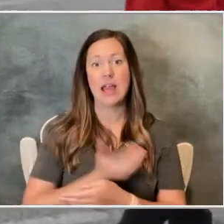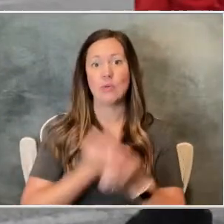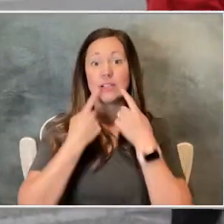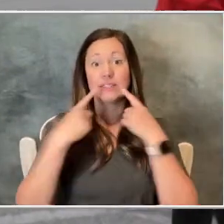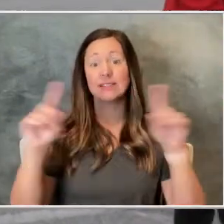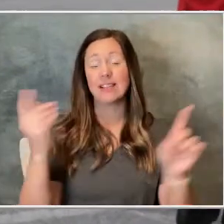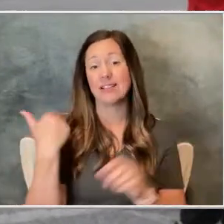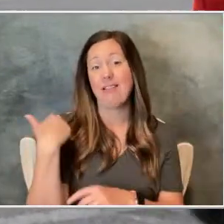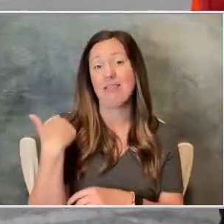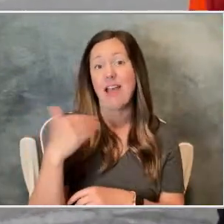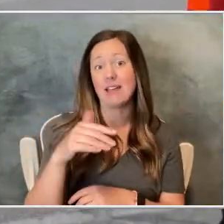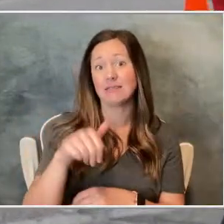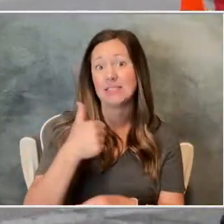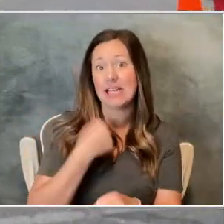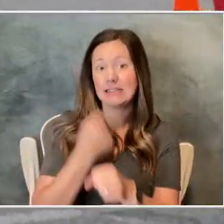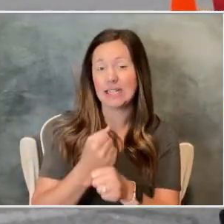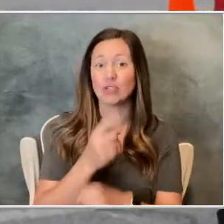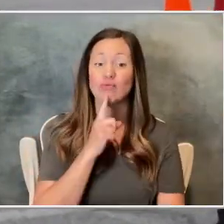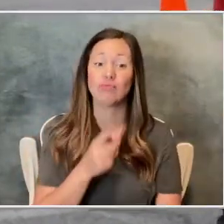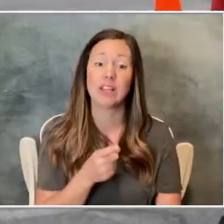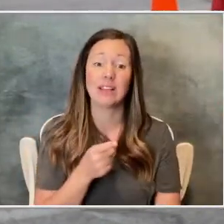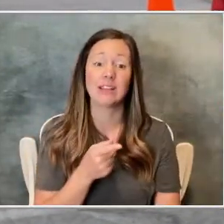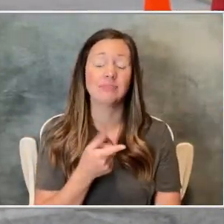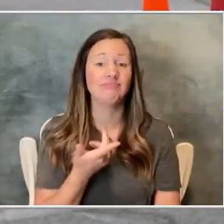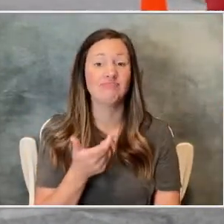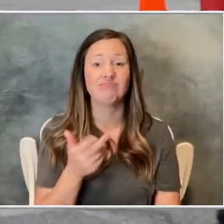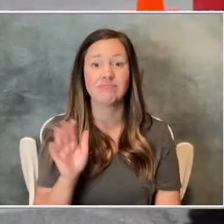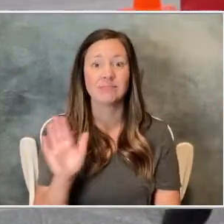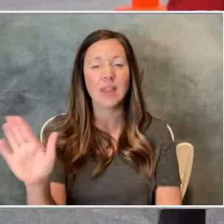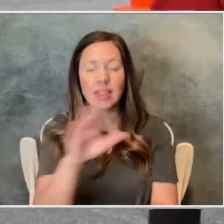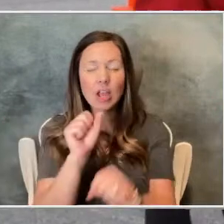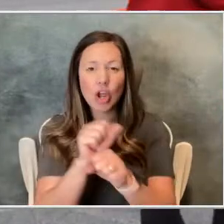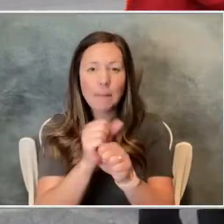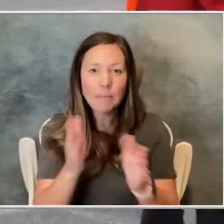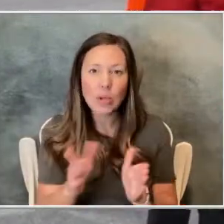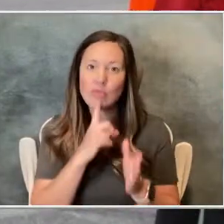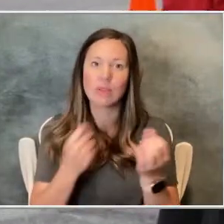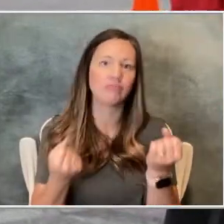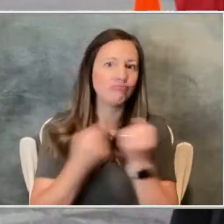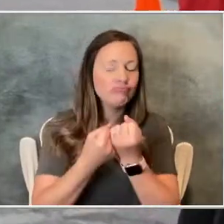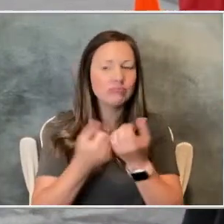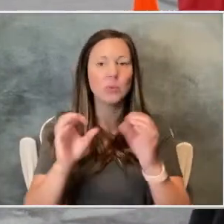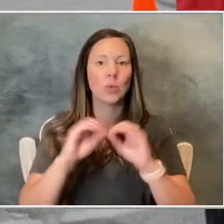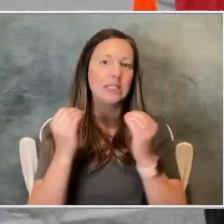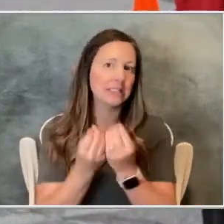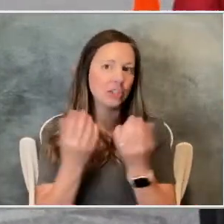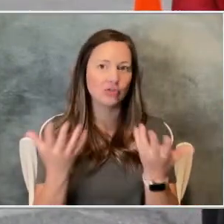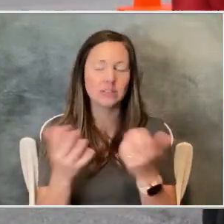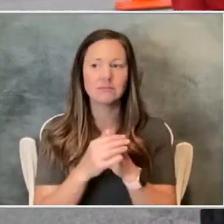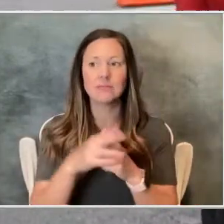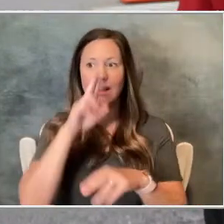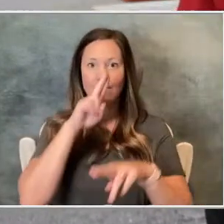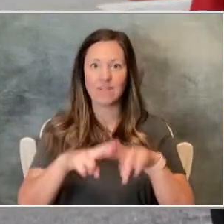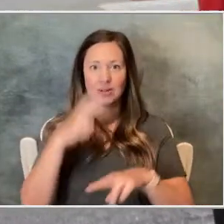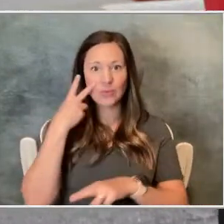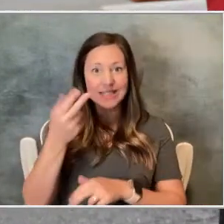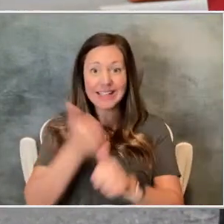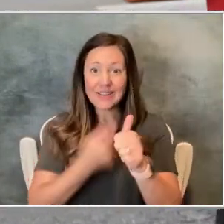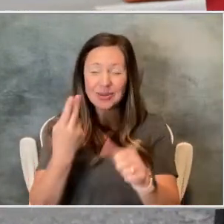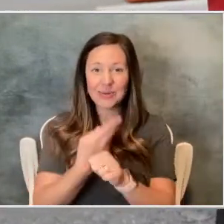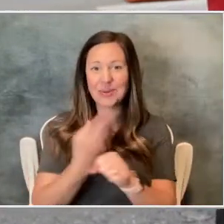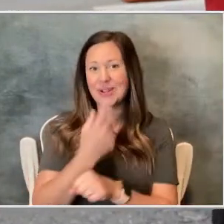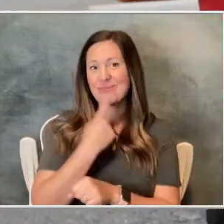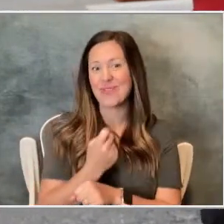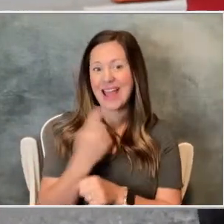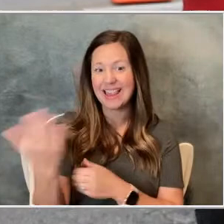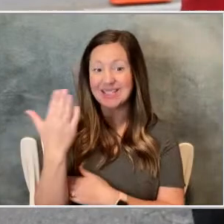decade. Their employees are so supportive of the organization. So fun to see everybody wearing red this morning,